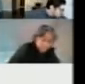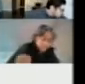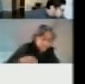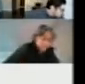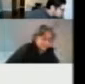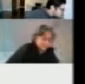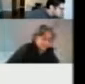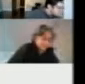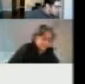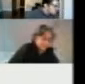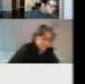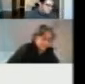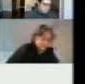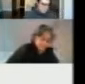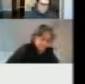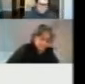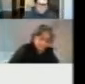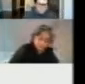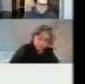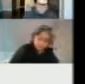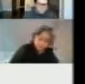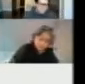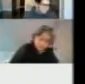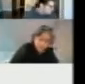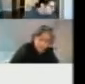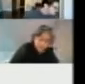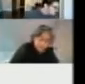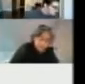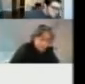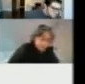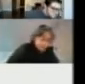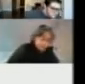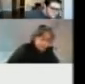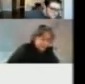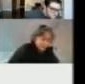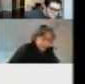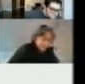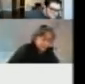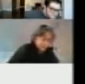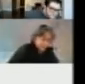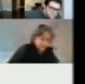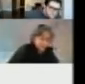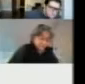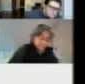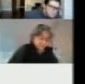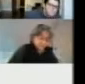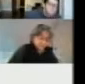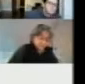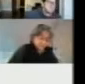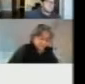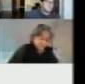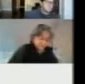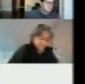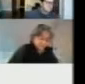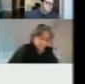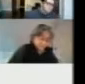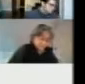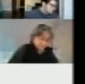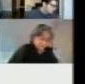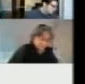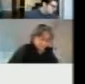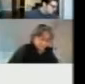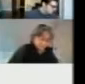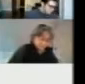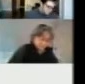and extend living space into the basement. Violations, Article 53, Section 56, off-street parking is insufficient.